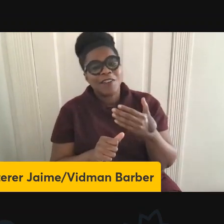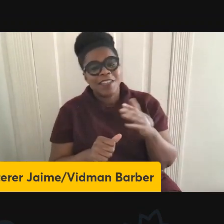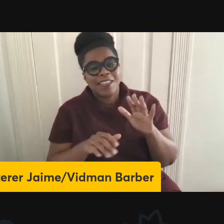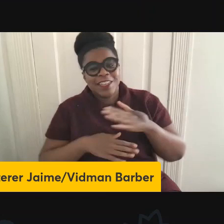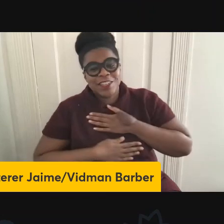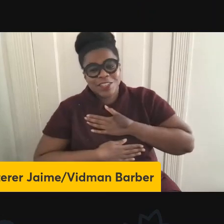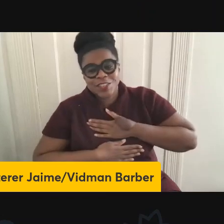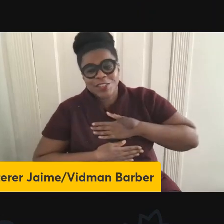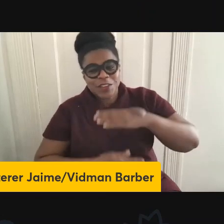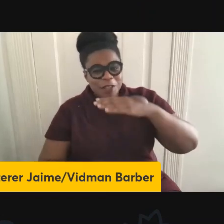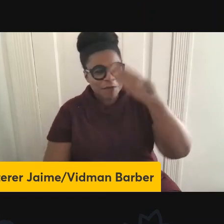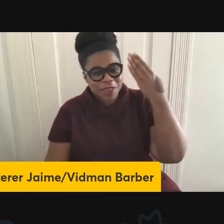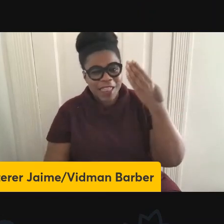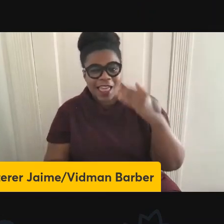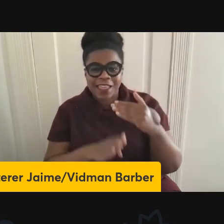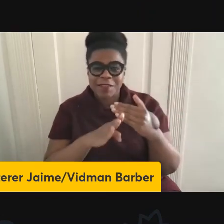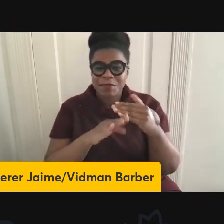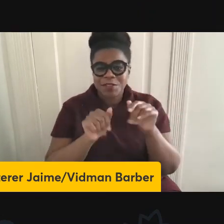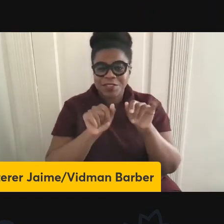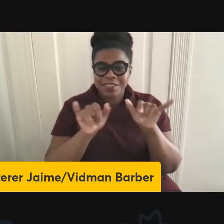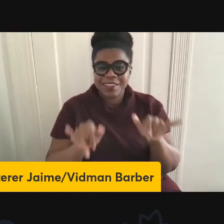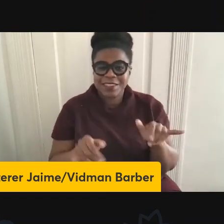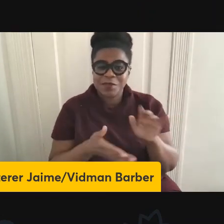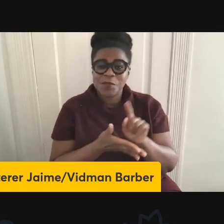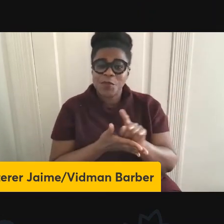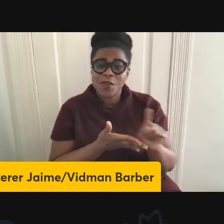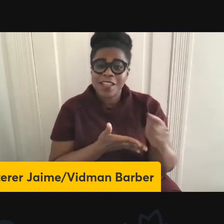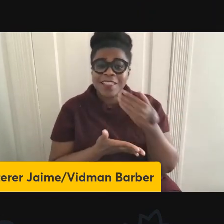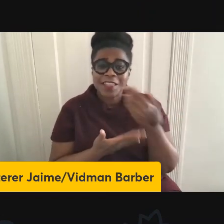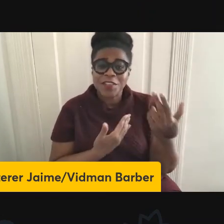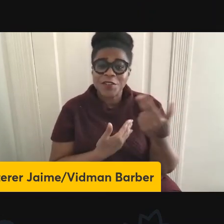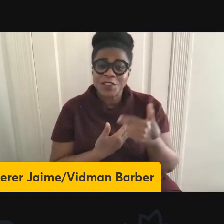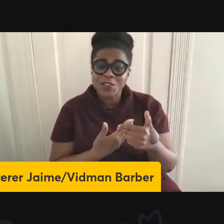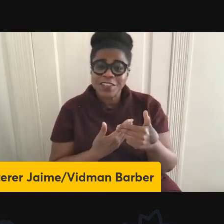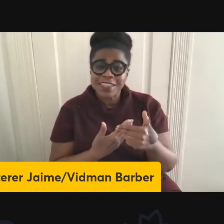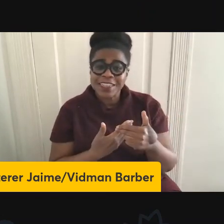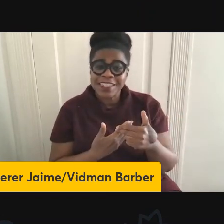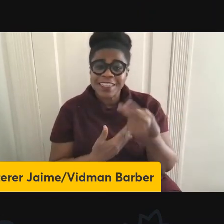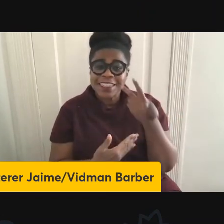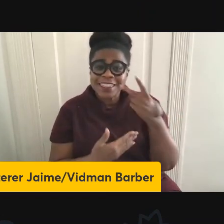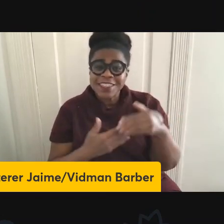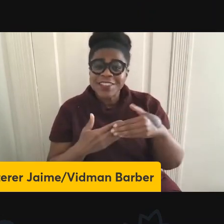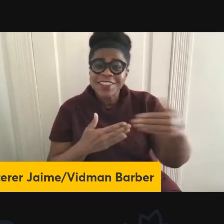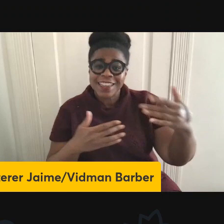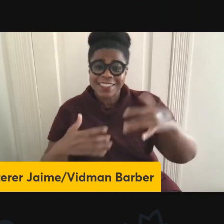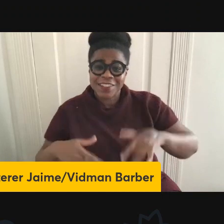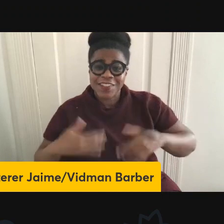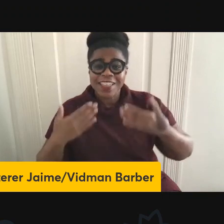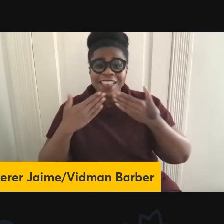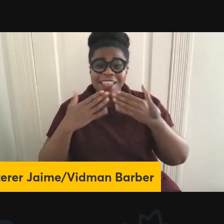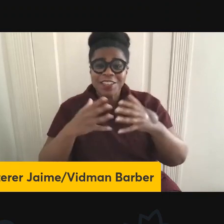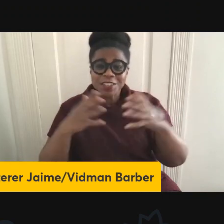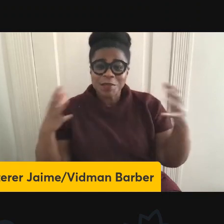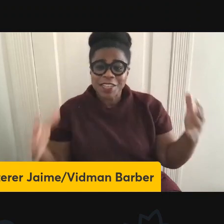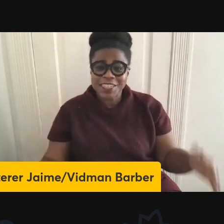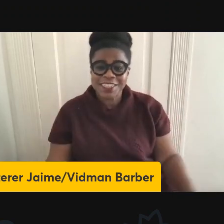week. Thank you for joining today, and I'll see you on the next event. Thank you very much.